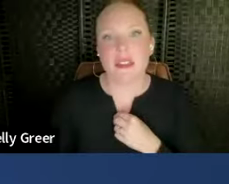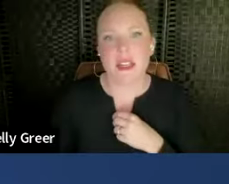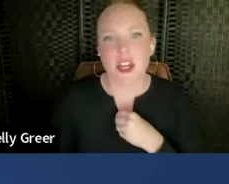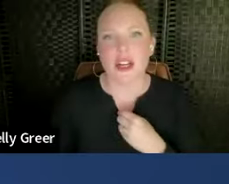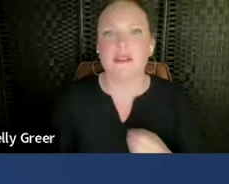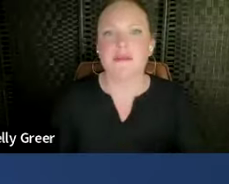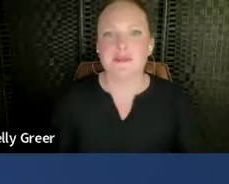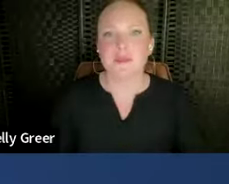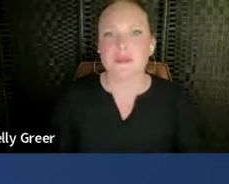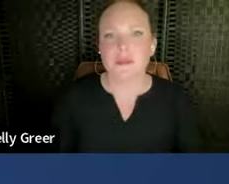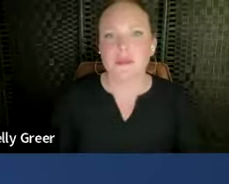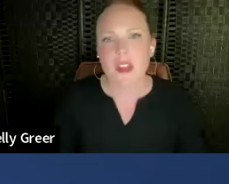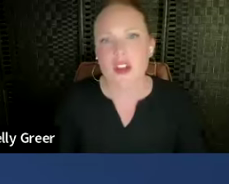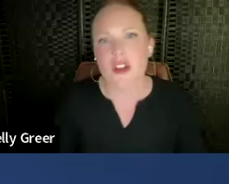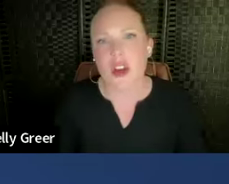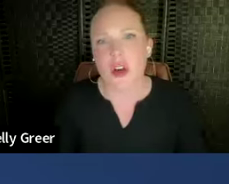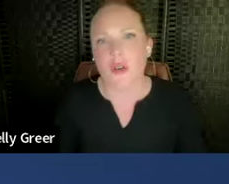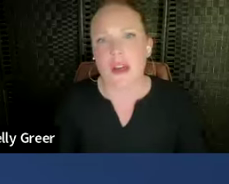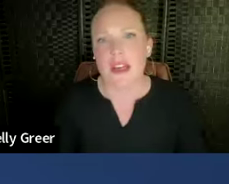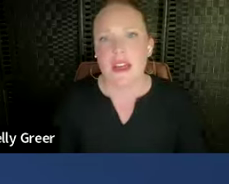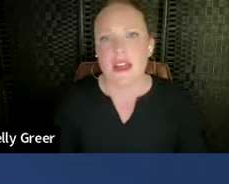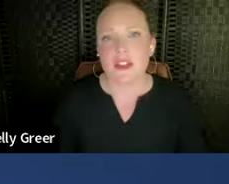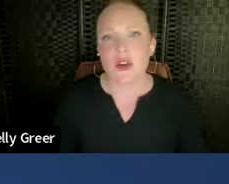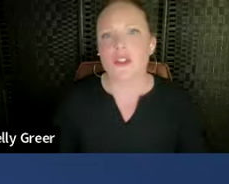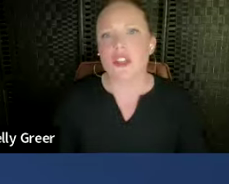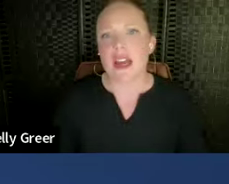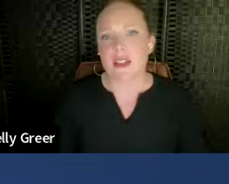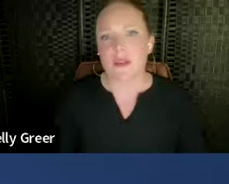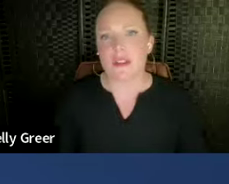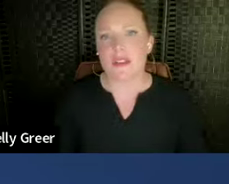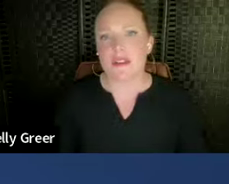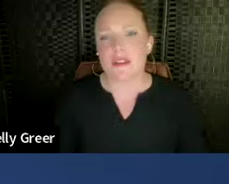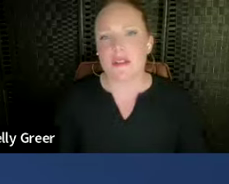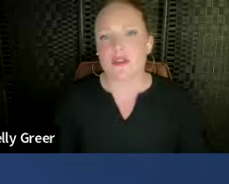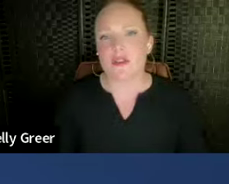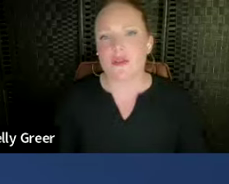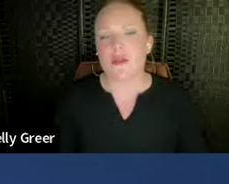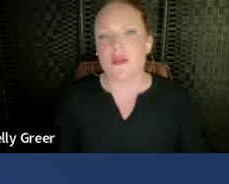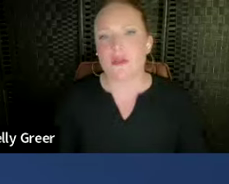Yeah, this is Karen. No. So what Jacqueline was,